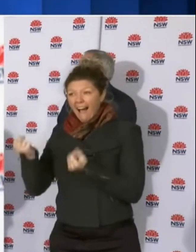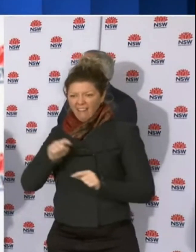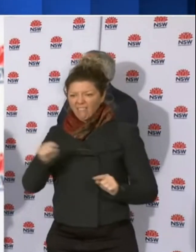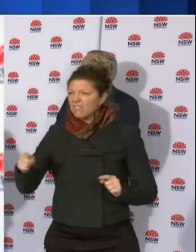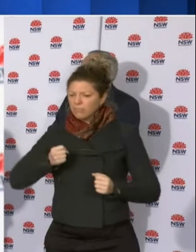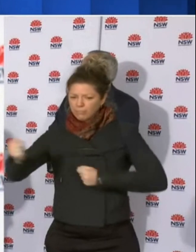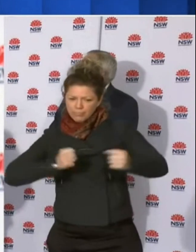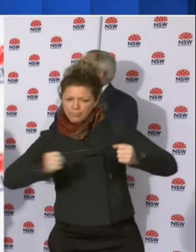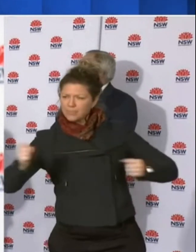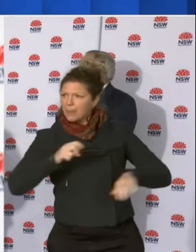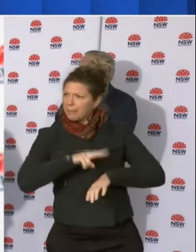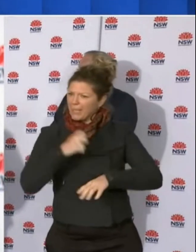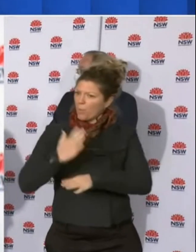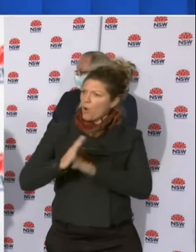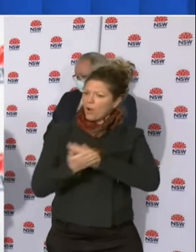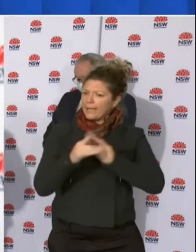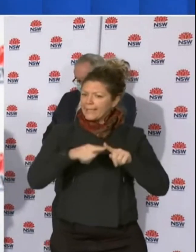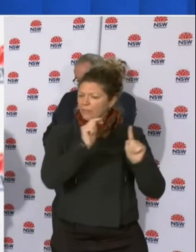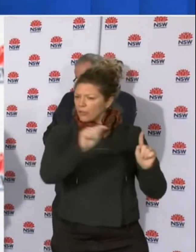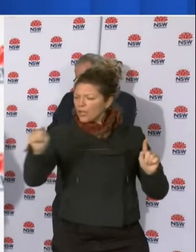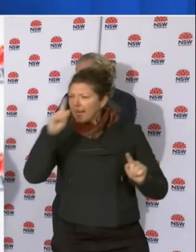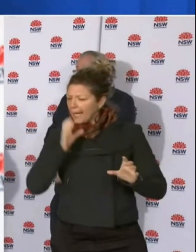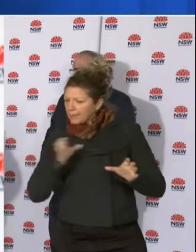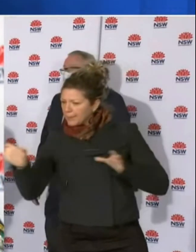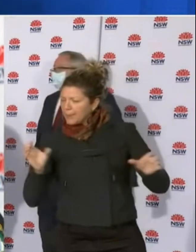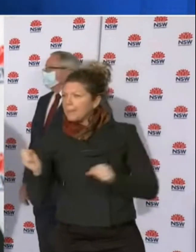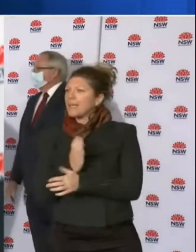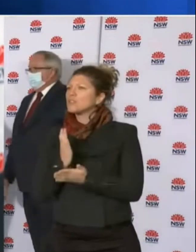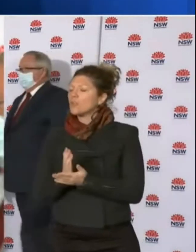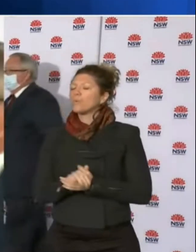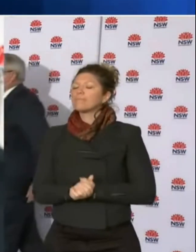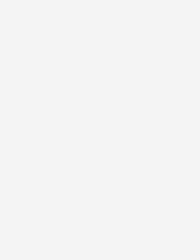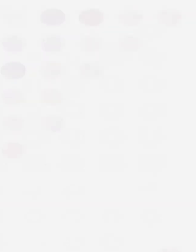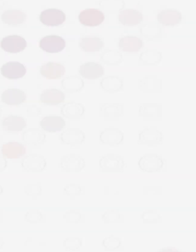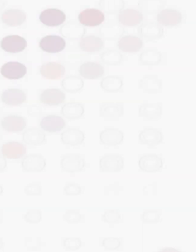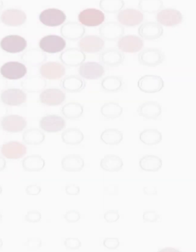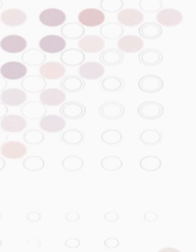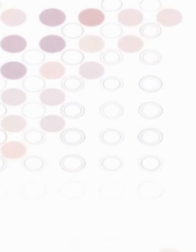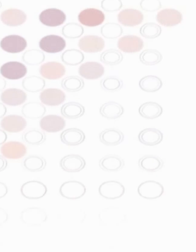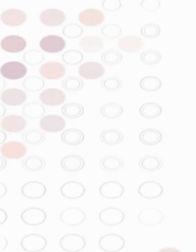the movement of our resources around where they need to be. Thank you. Thank you.